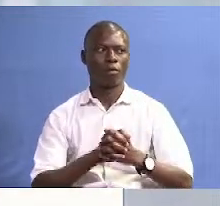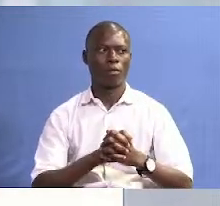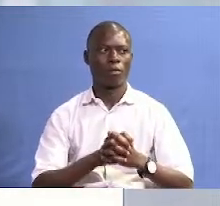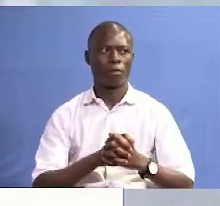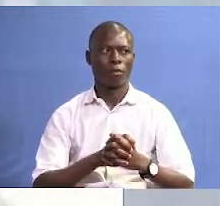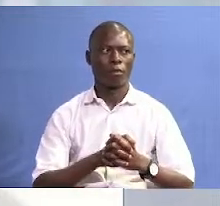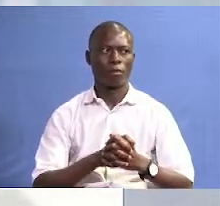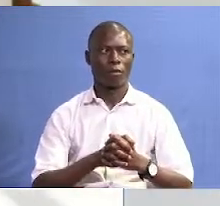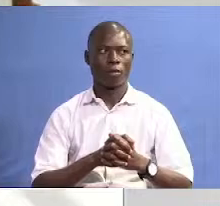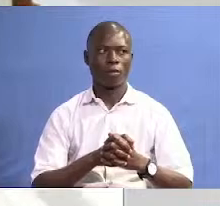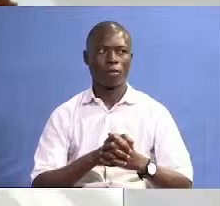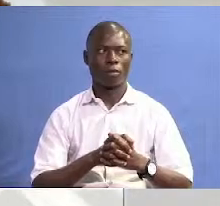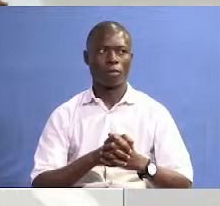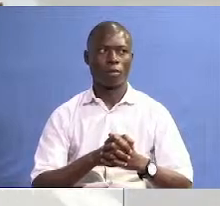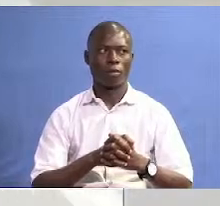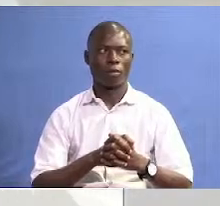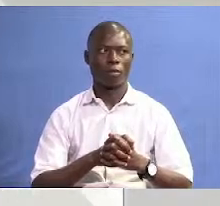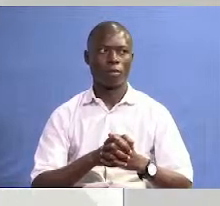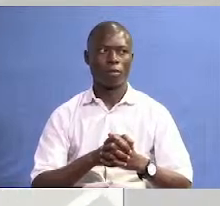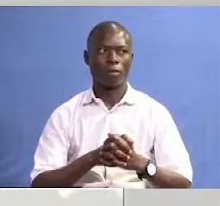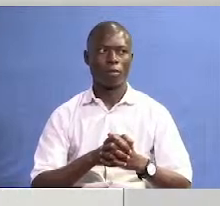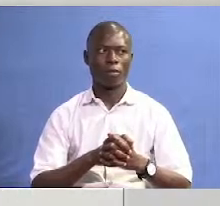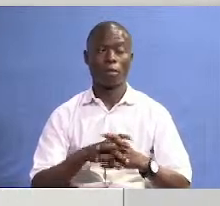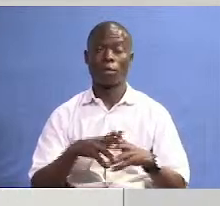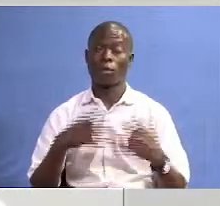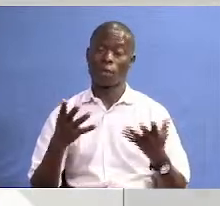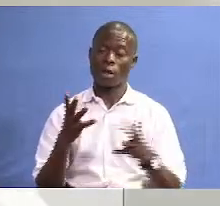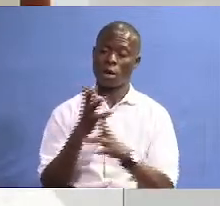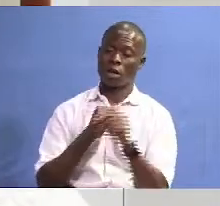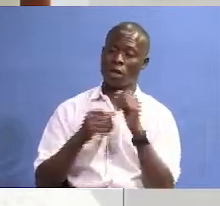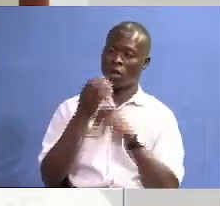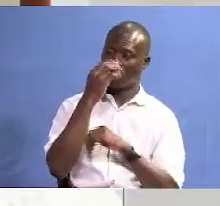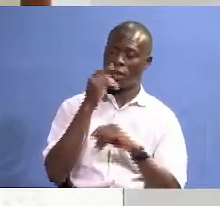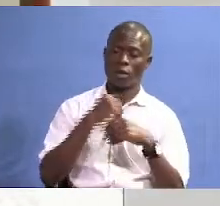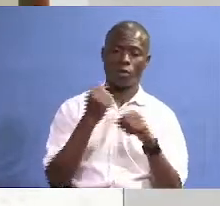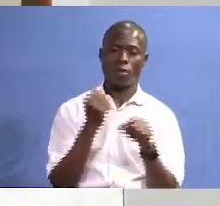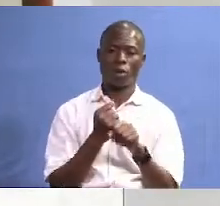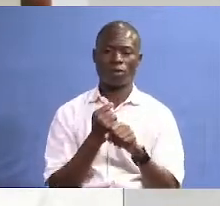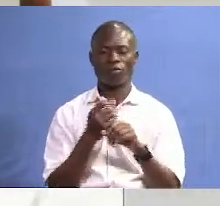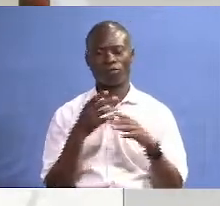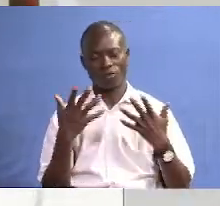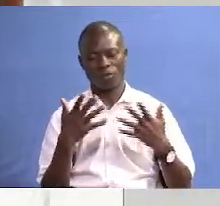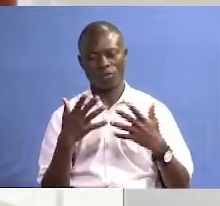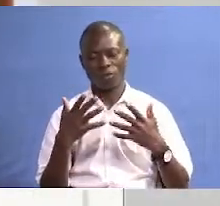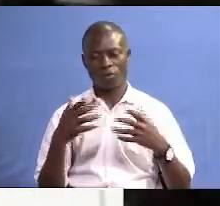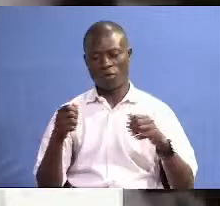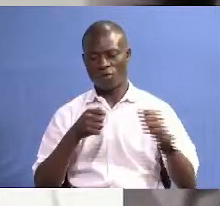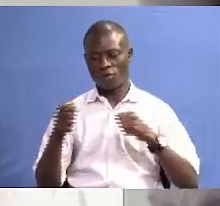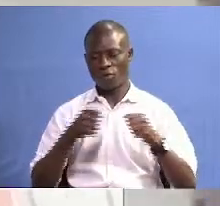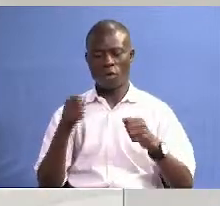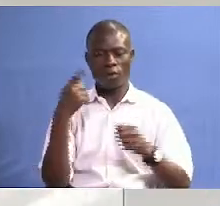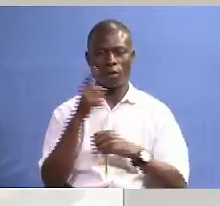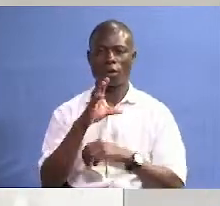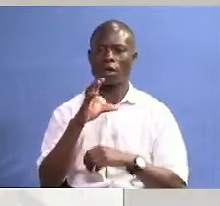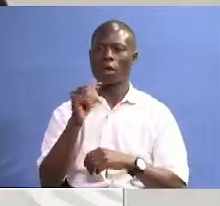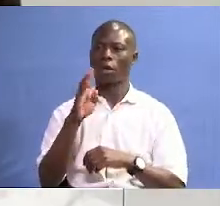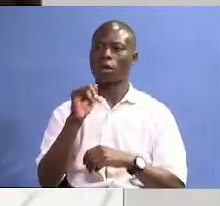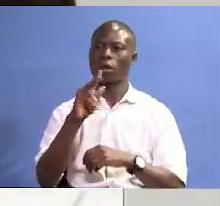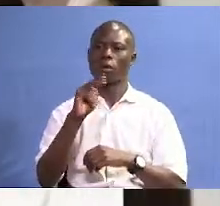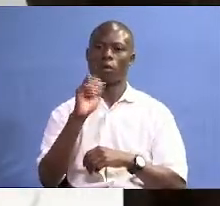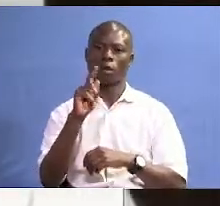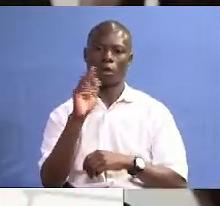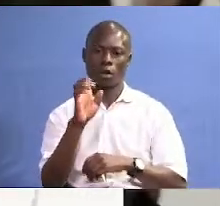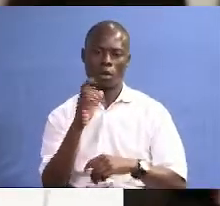that report. That President William Ruto would make a cabinet shake-up was no longer a question of if but